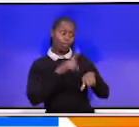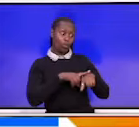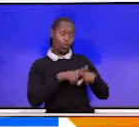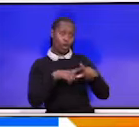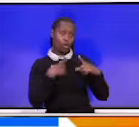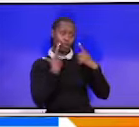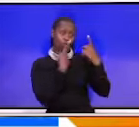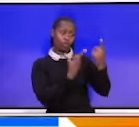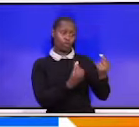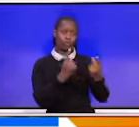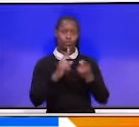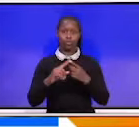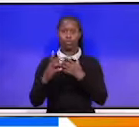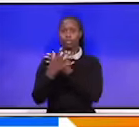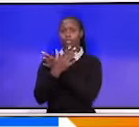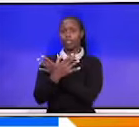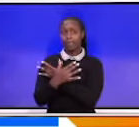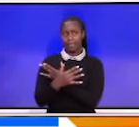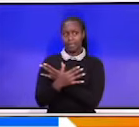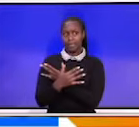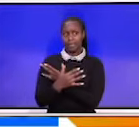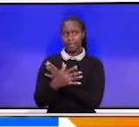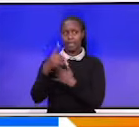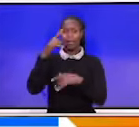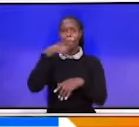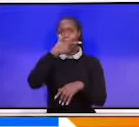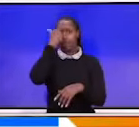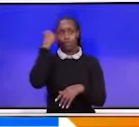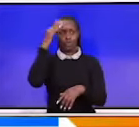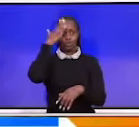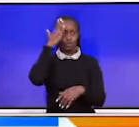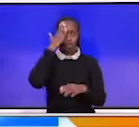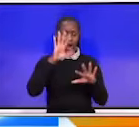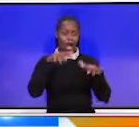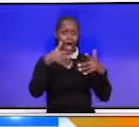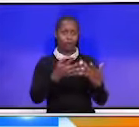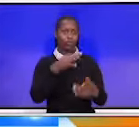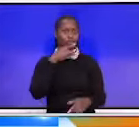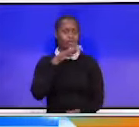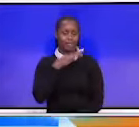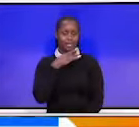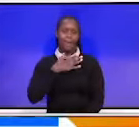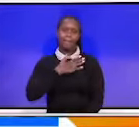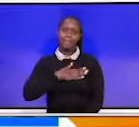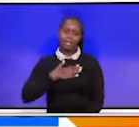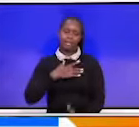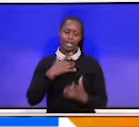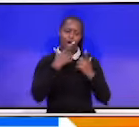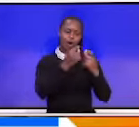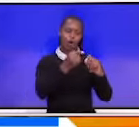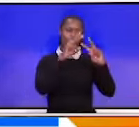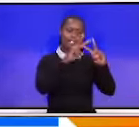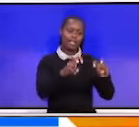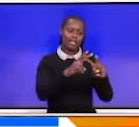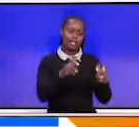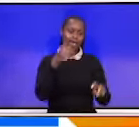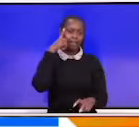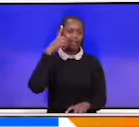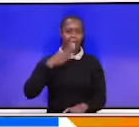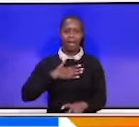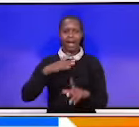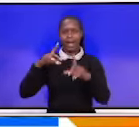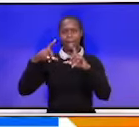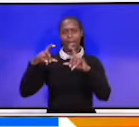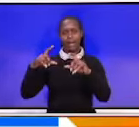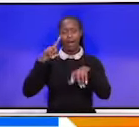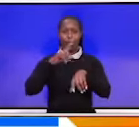because you know how to speak, I want you to look for that gentleman, to look for my camera. And if you get that gentleman, I want